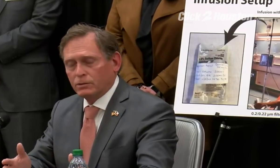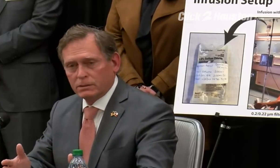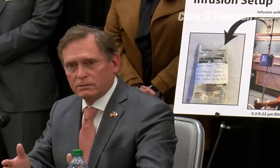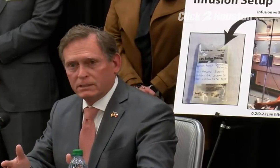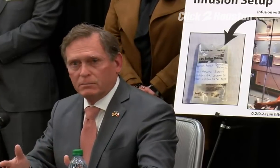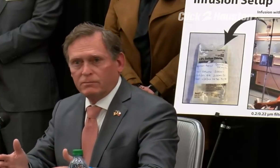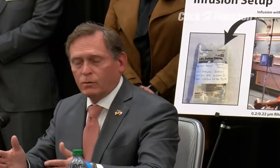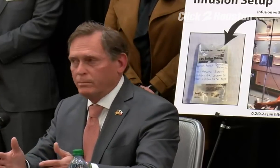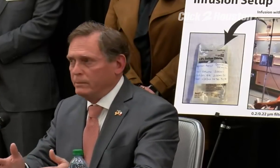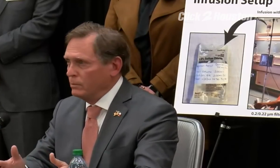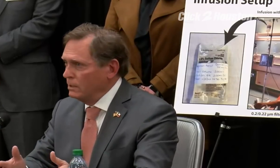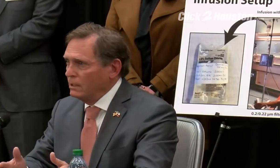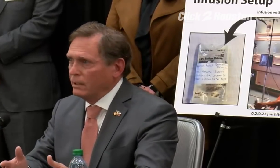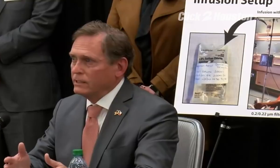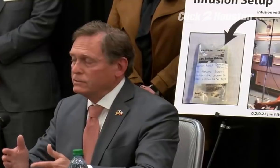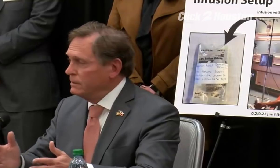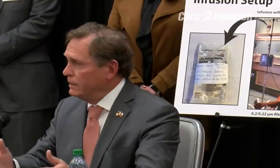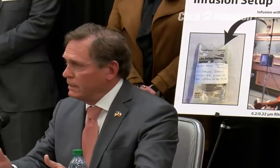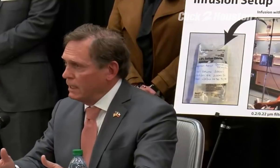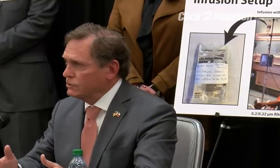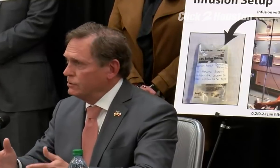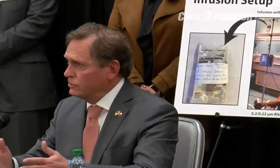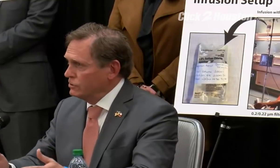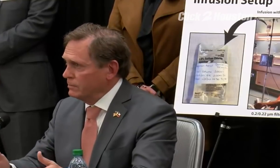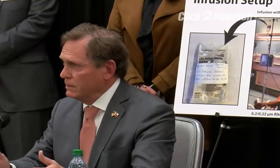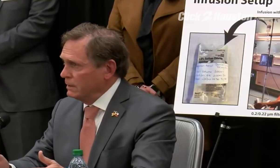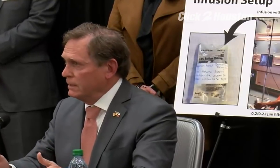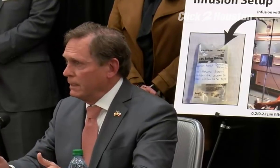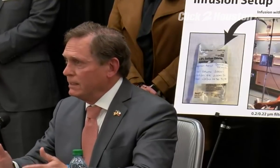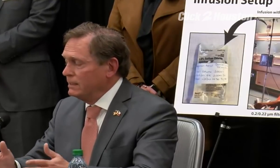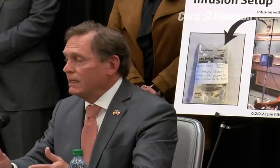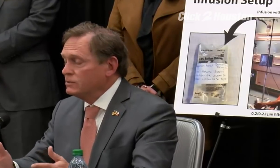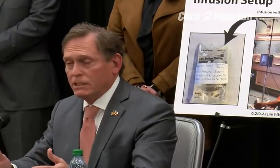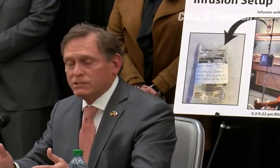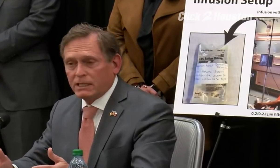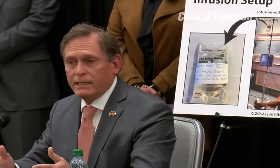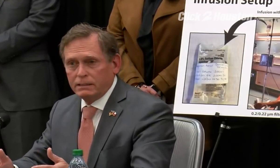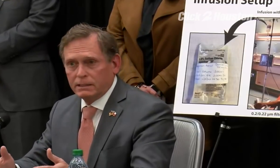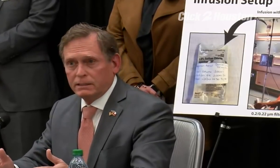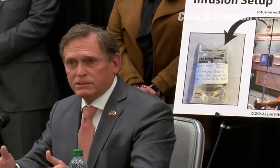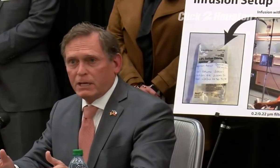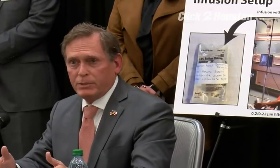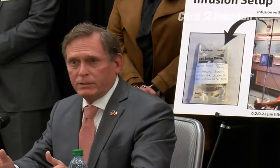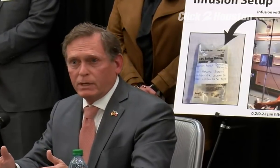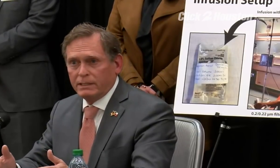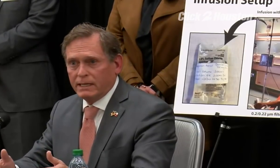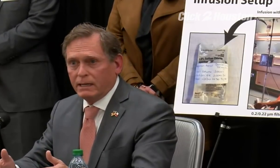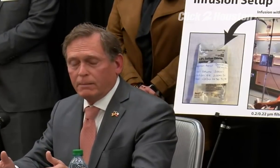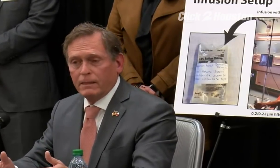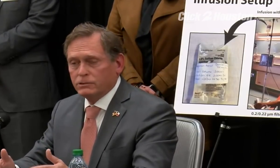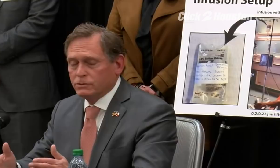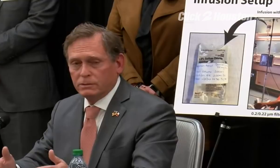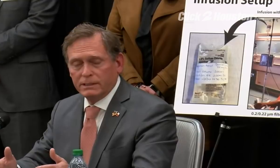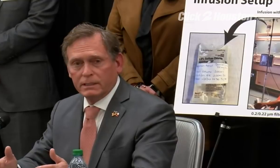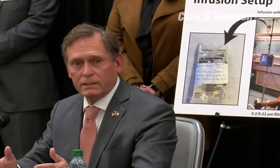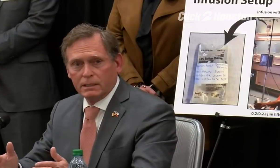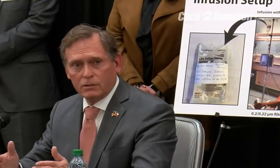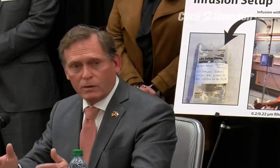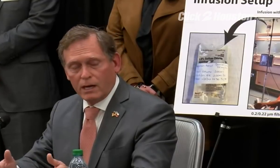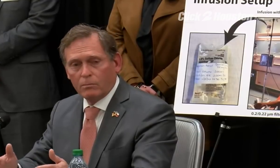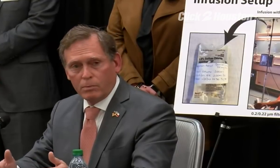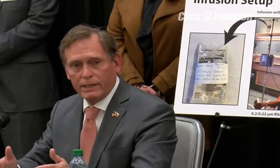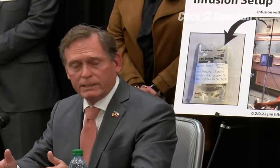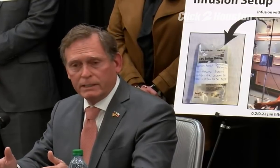even further before people are actually needing oxygen or something like that. That's the exciting thing that's happening right now. It's truly